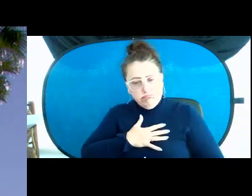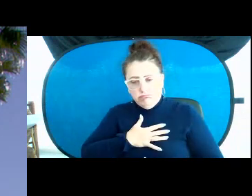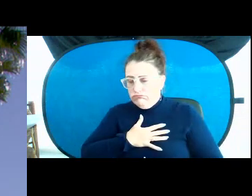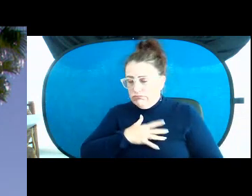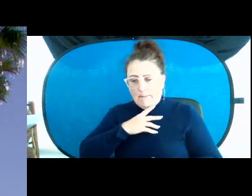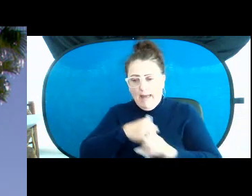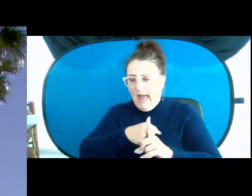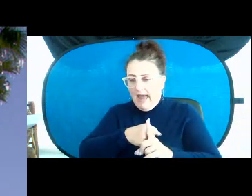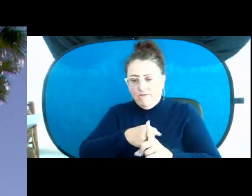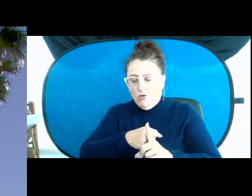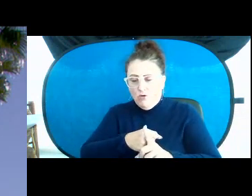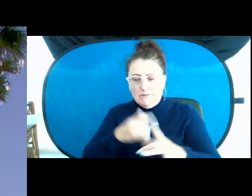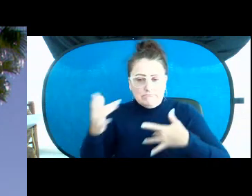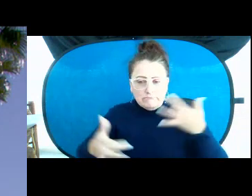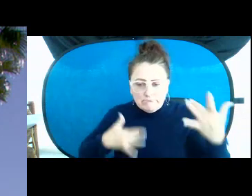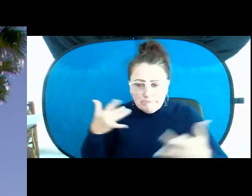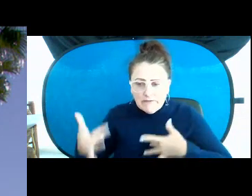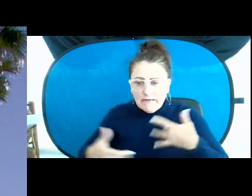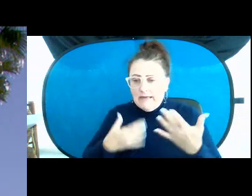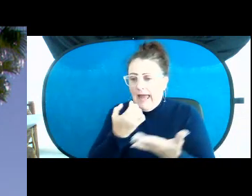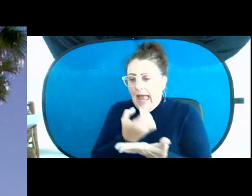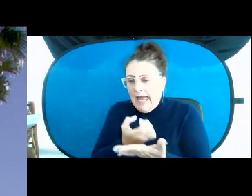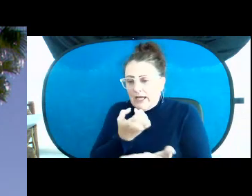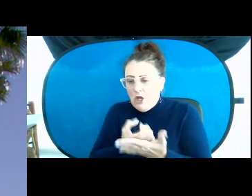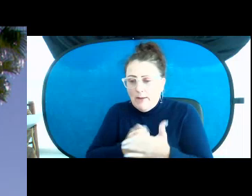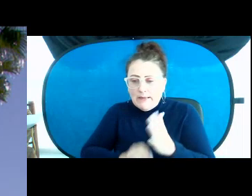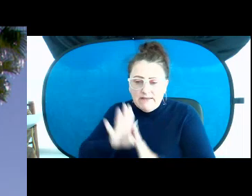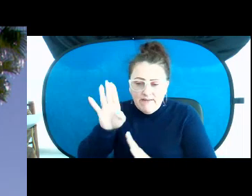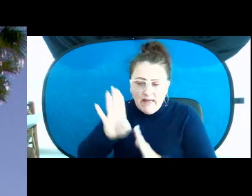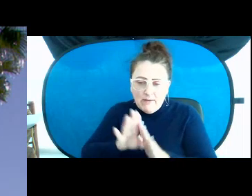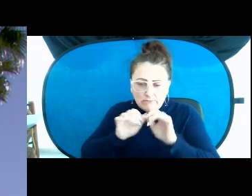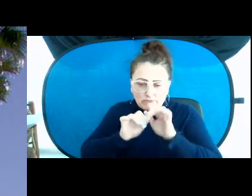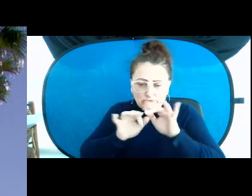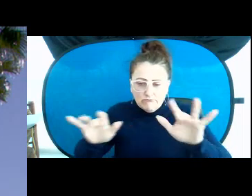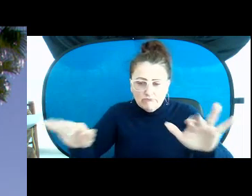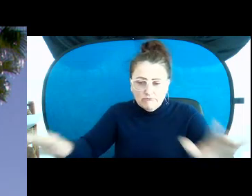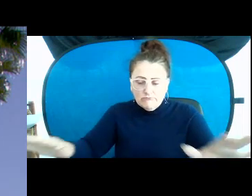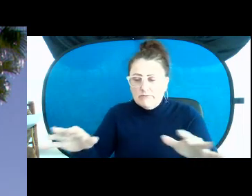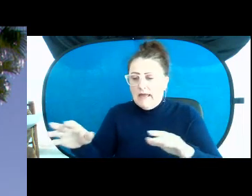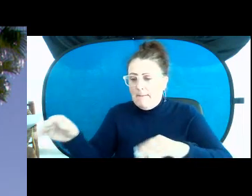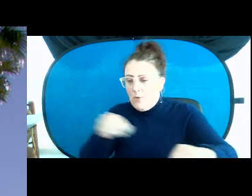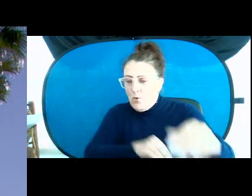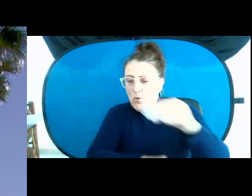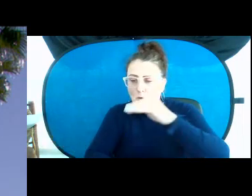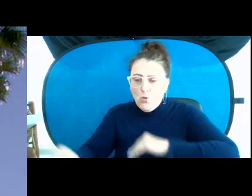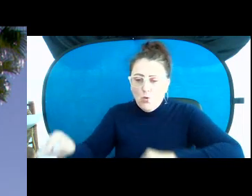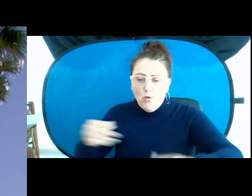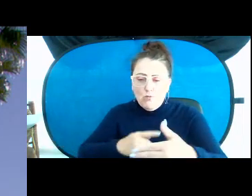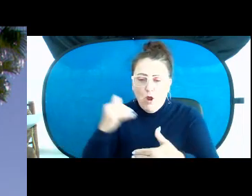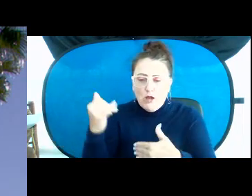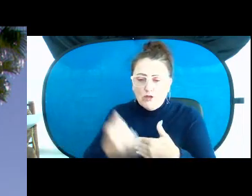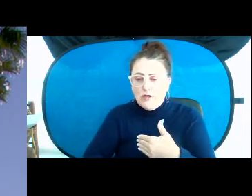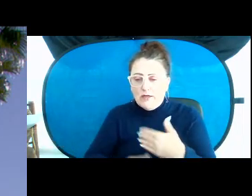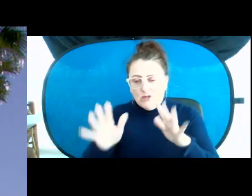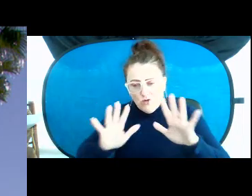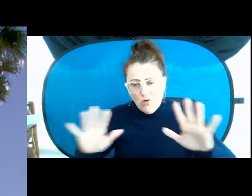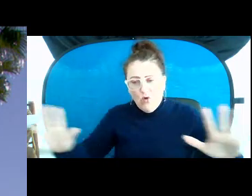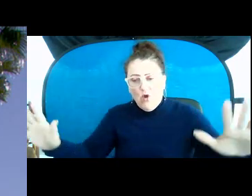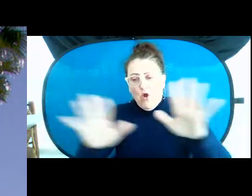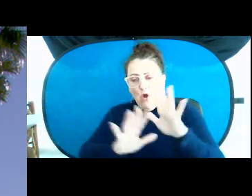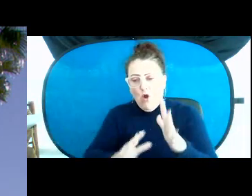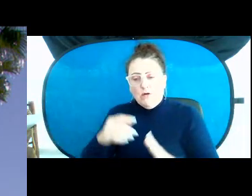the exciting economic development and mobility projects that you're all